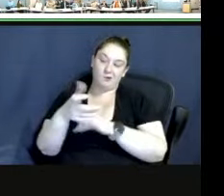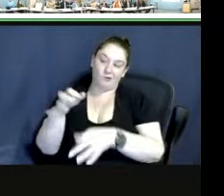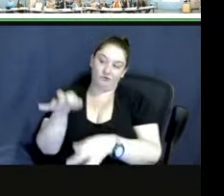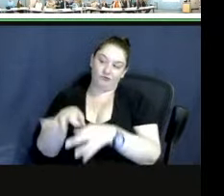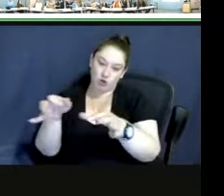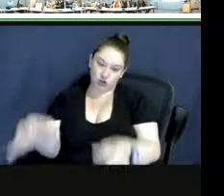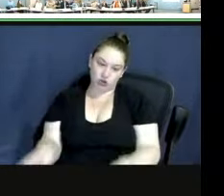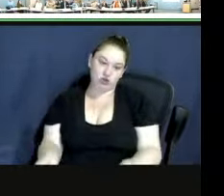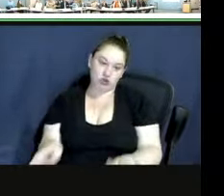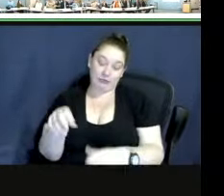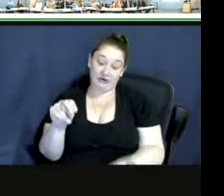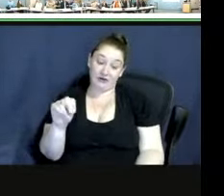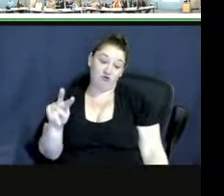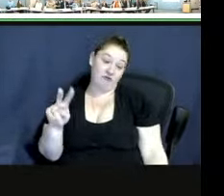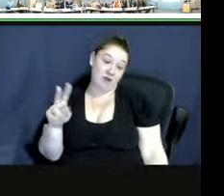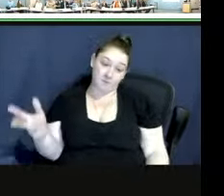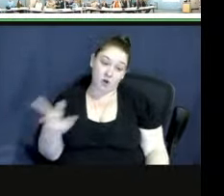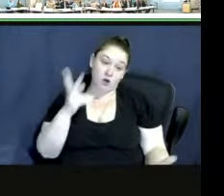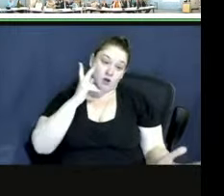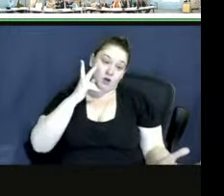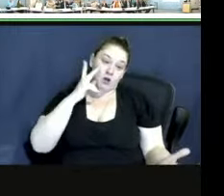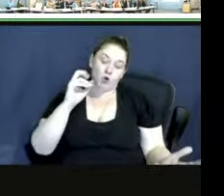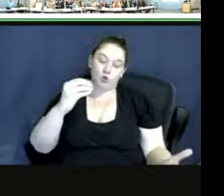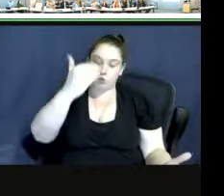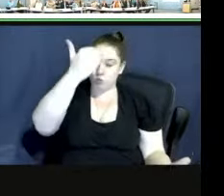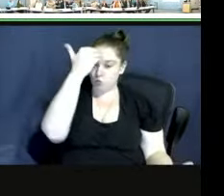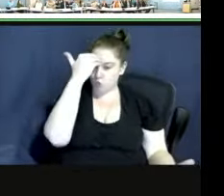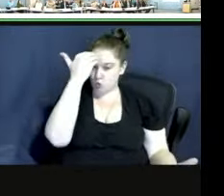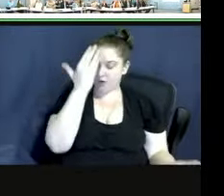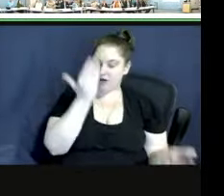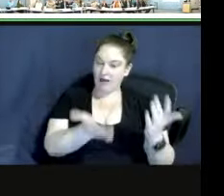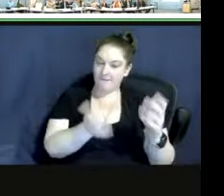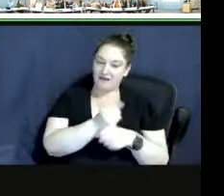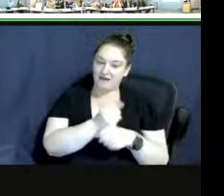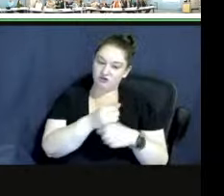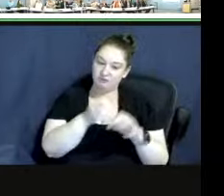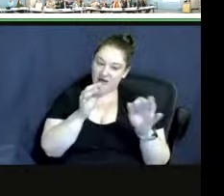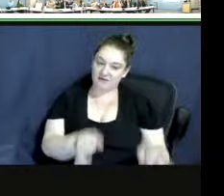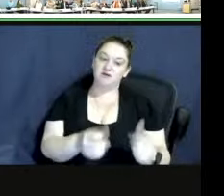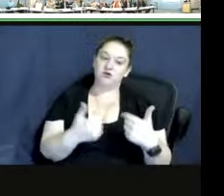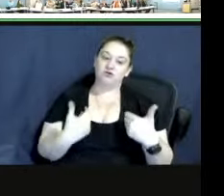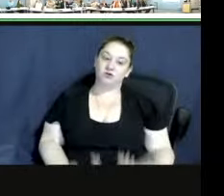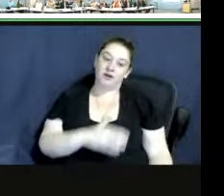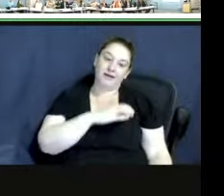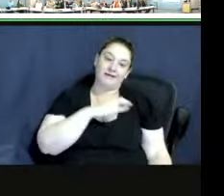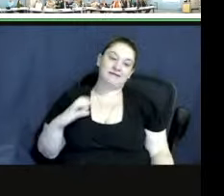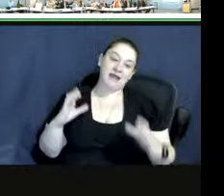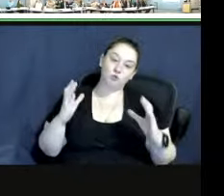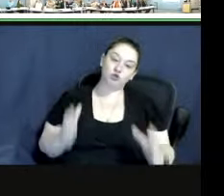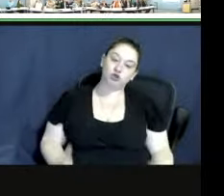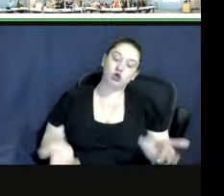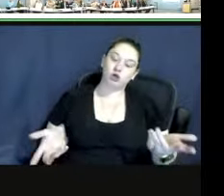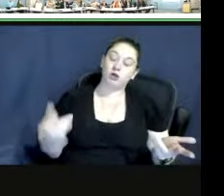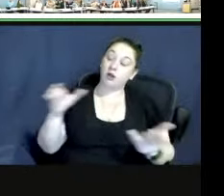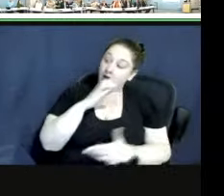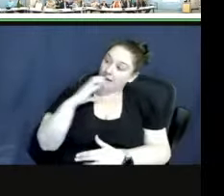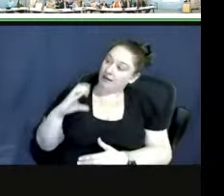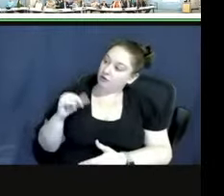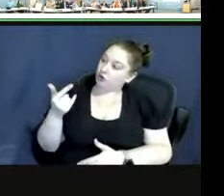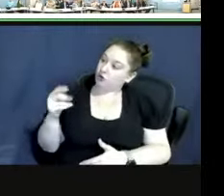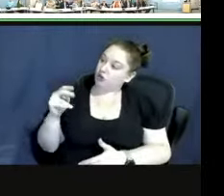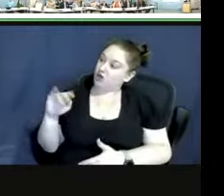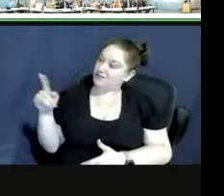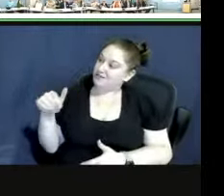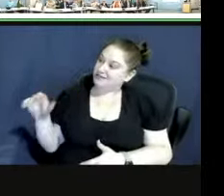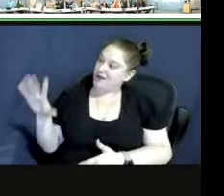this November. So knowing that I may have to make these decisions as a counselor, and to Councilor Gonzalez's point, you know,